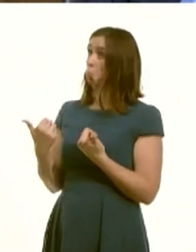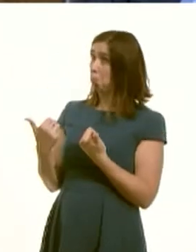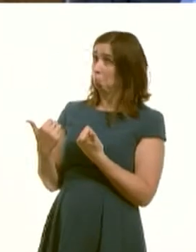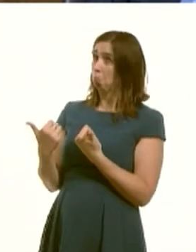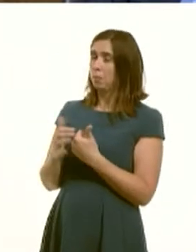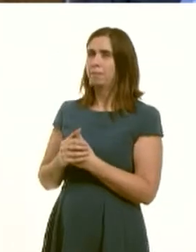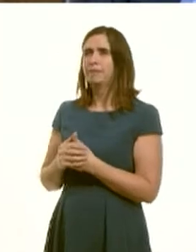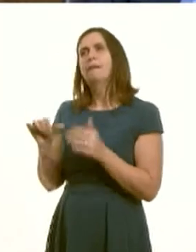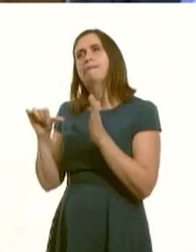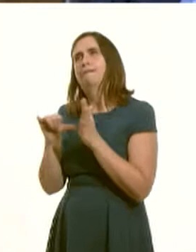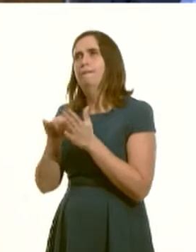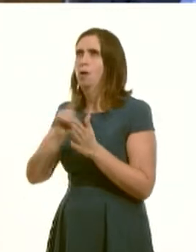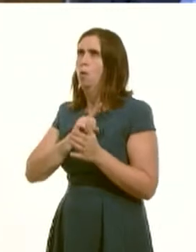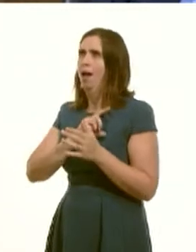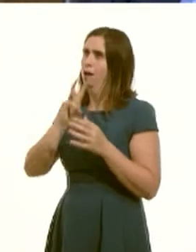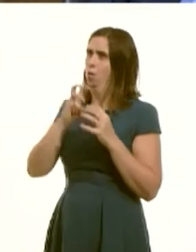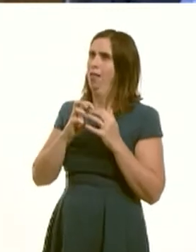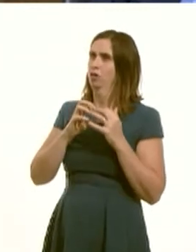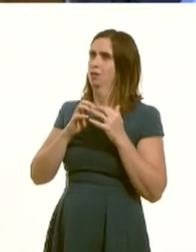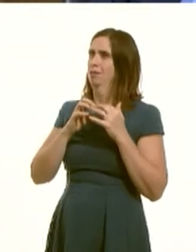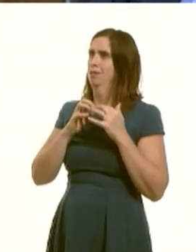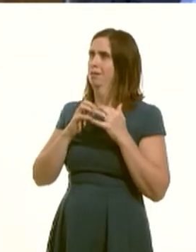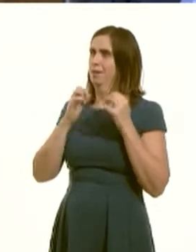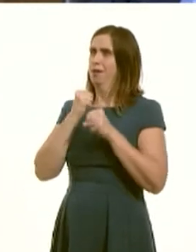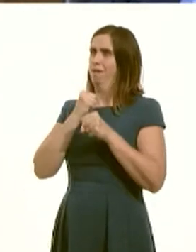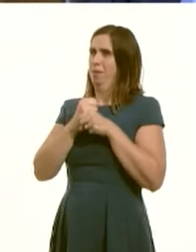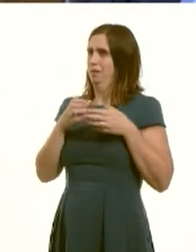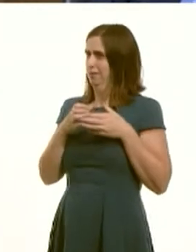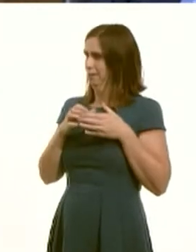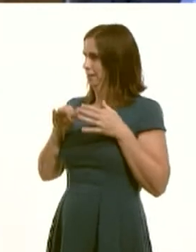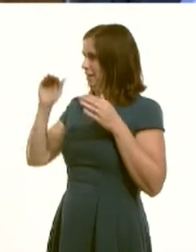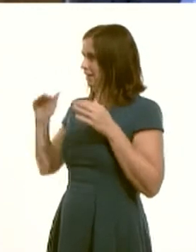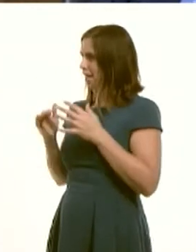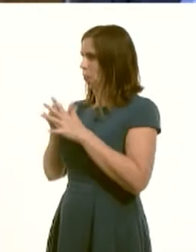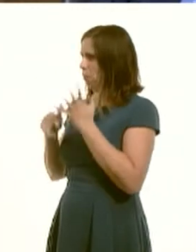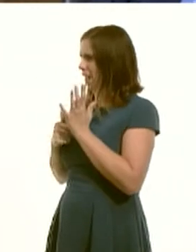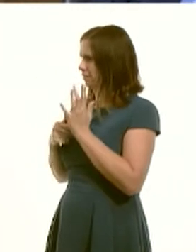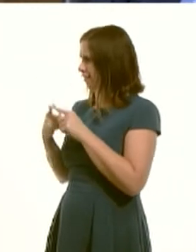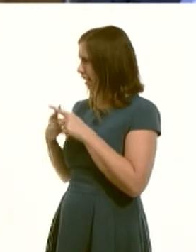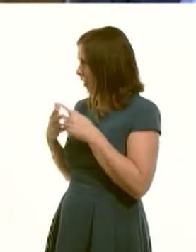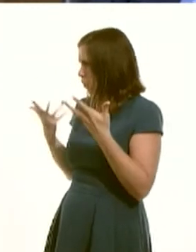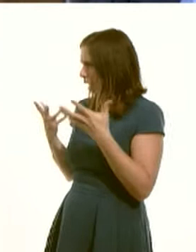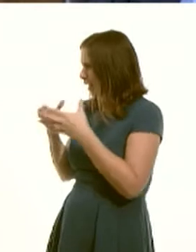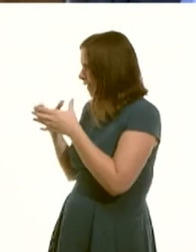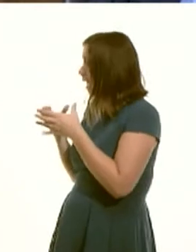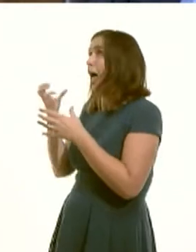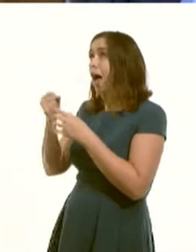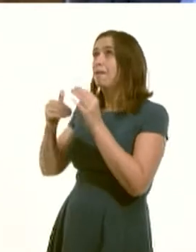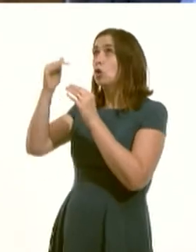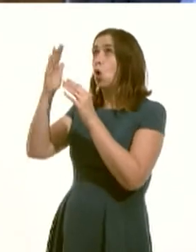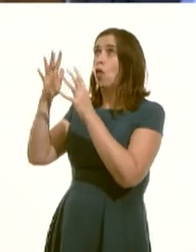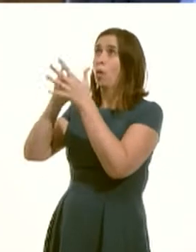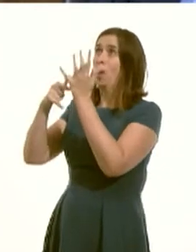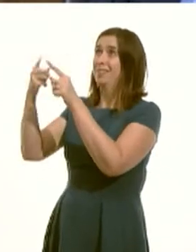quite difficult, of course, because there's no equivalent body, certainly in the southwest of England, that we can work with. There is a putative body in the northwest of England, that